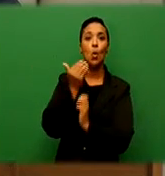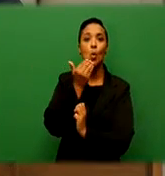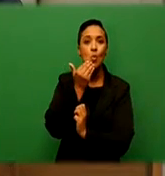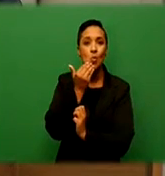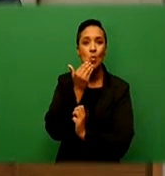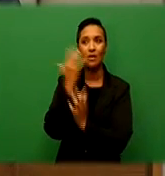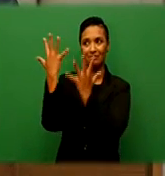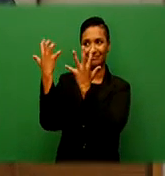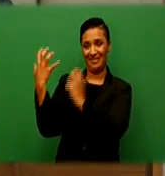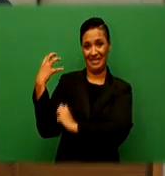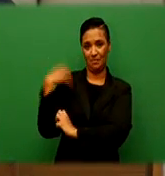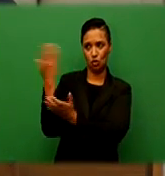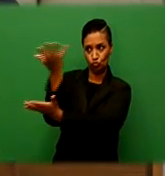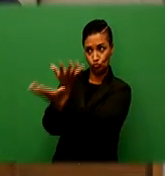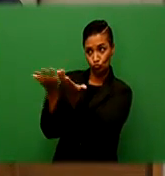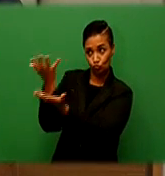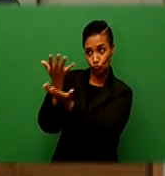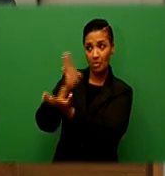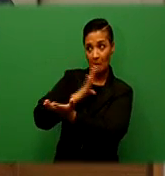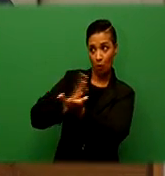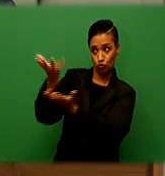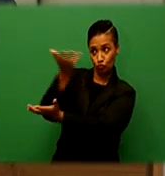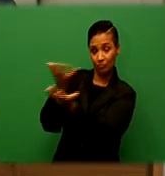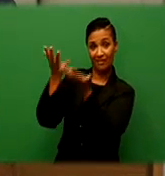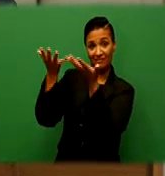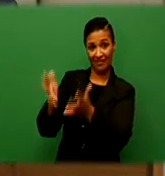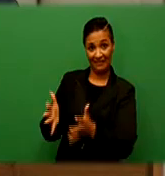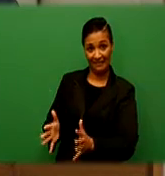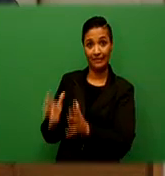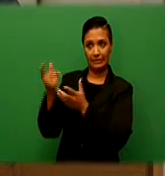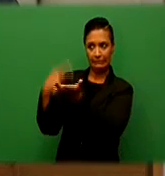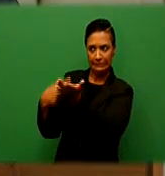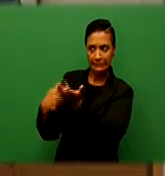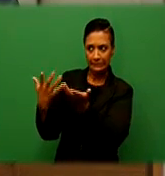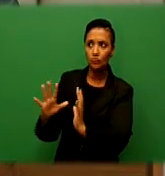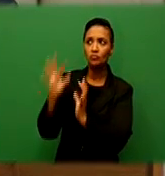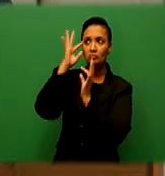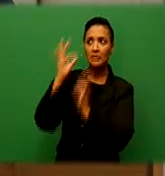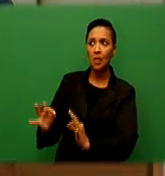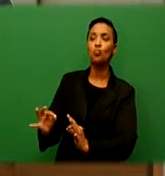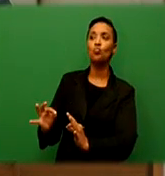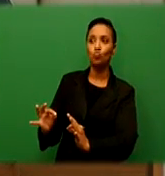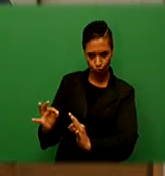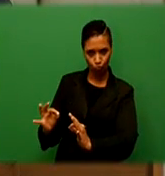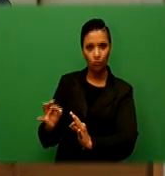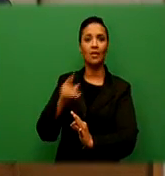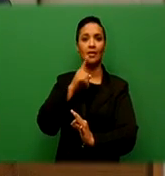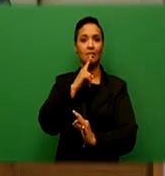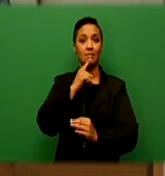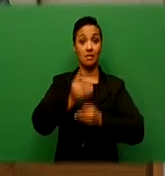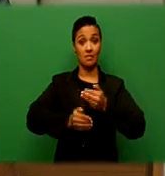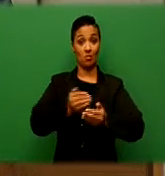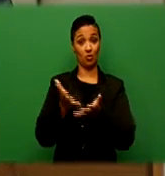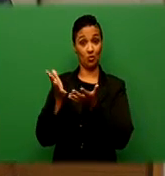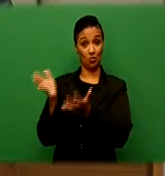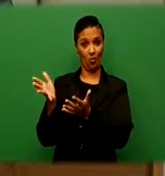Finance and with the board of the South African Reserve Bank. That is the process that we have